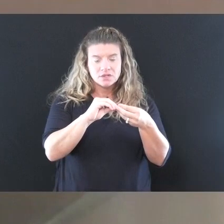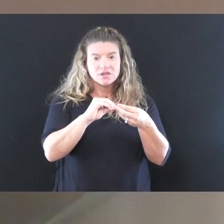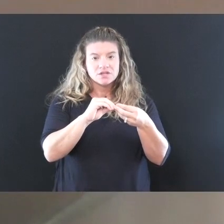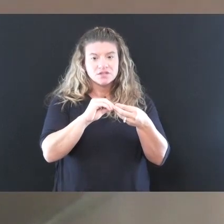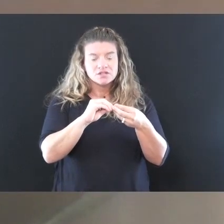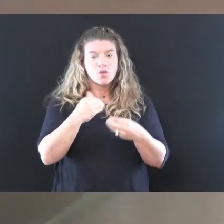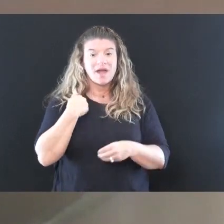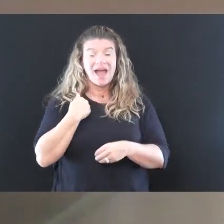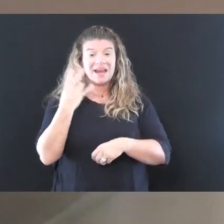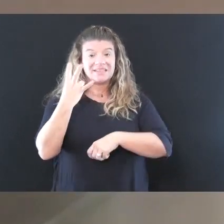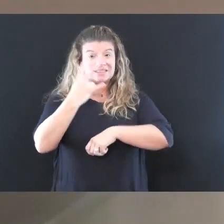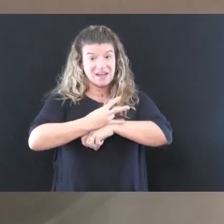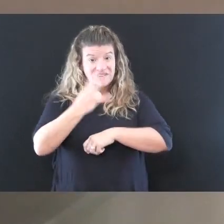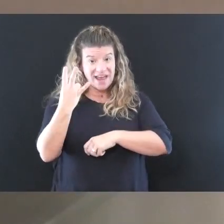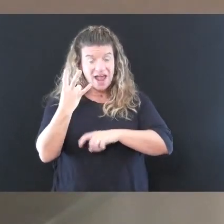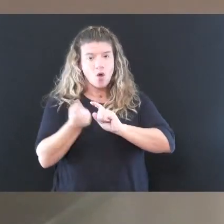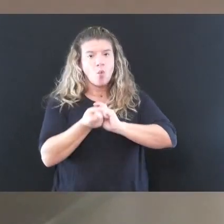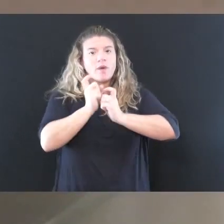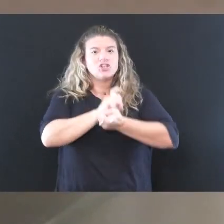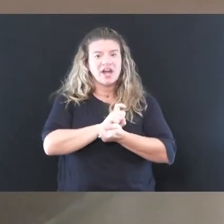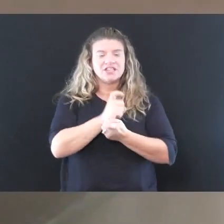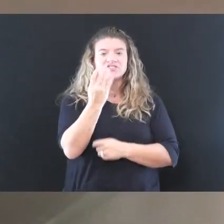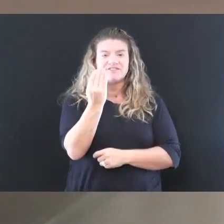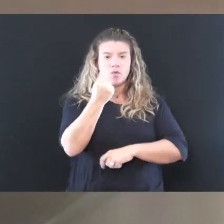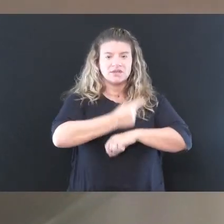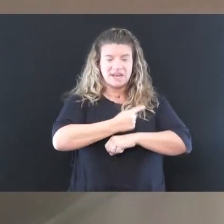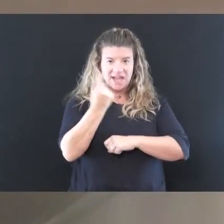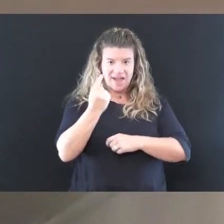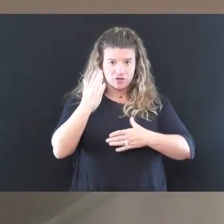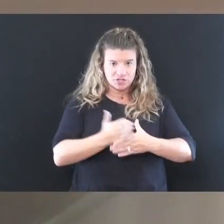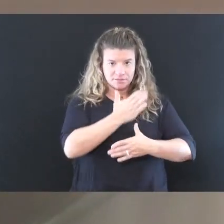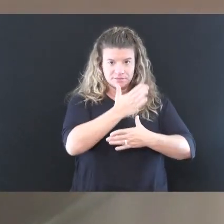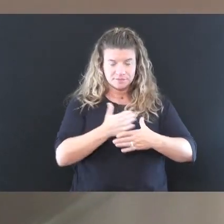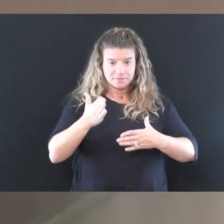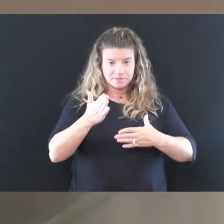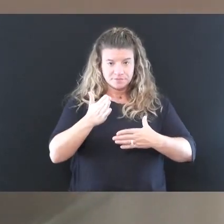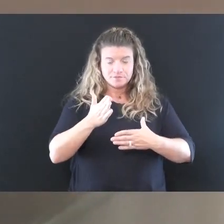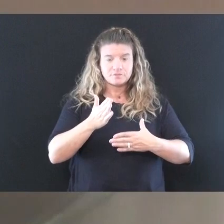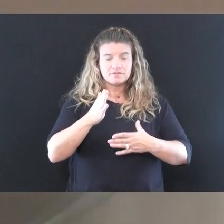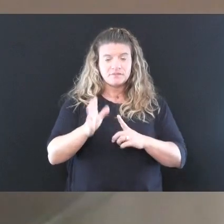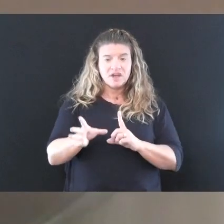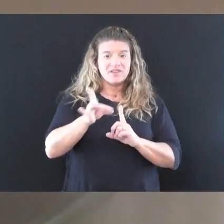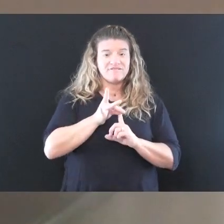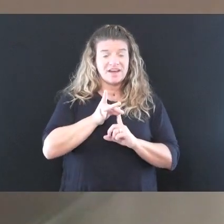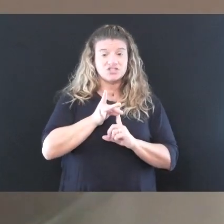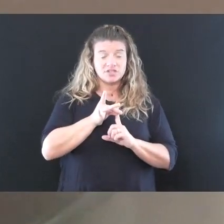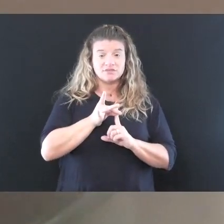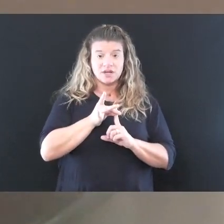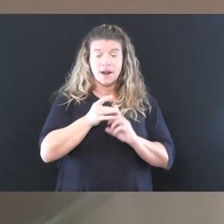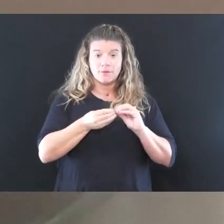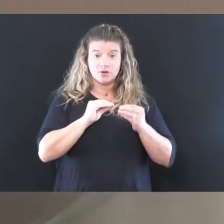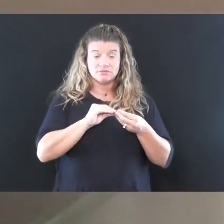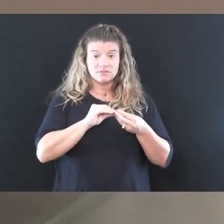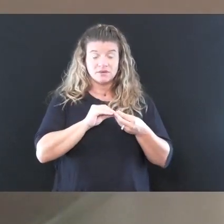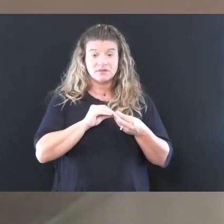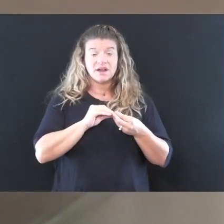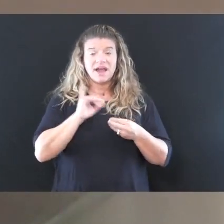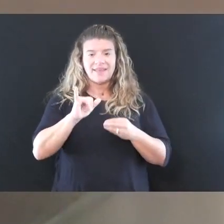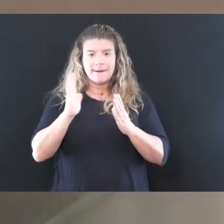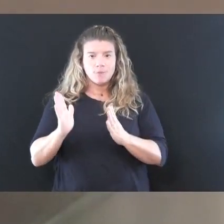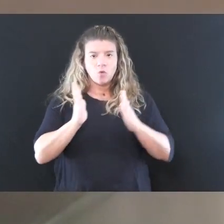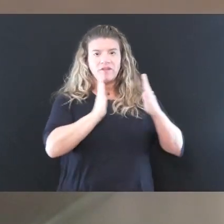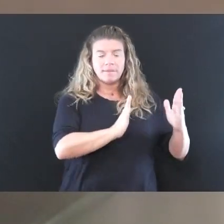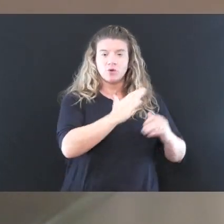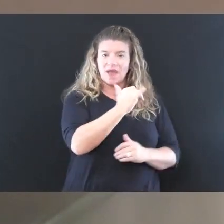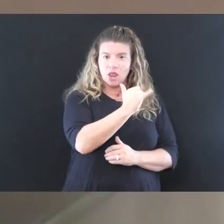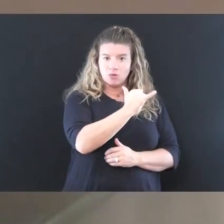a 7-day rolling average to a 14-day rolling average of the infection rate, and they moved down to a yellow color.